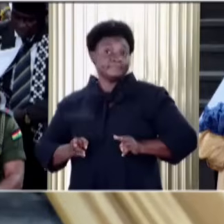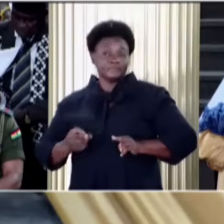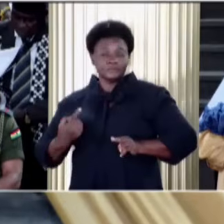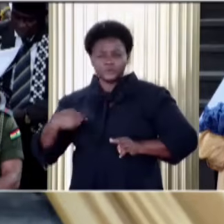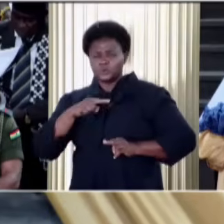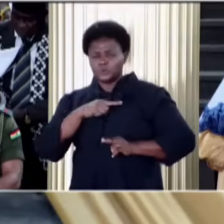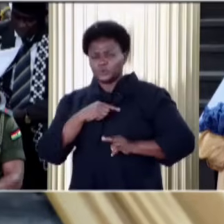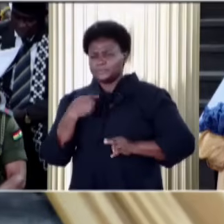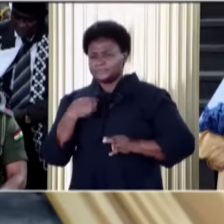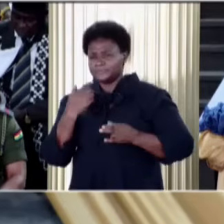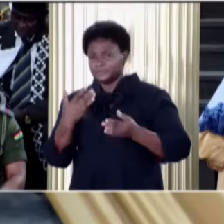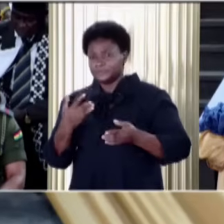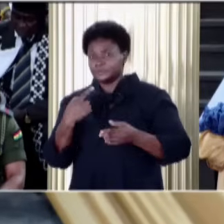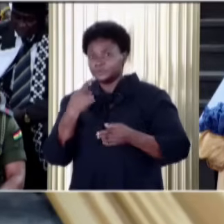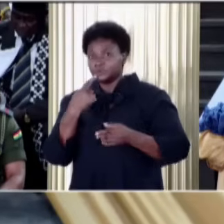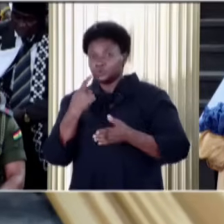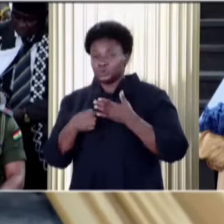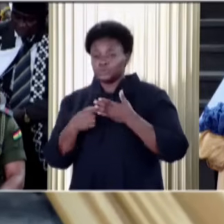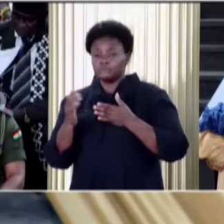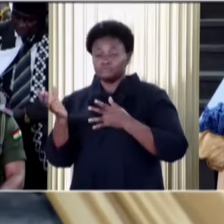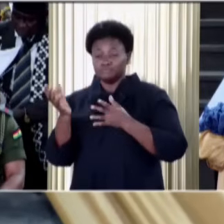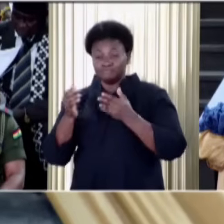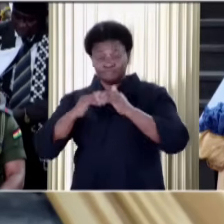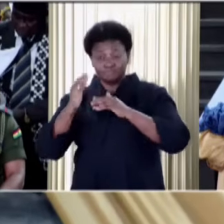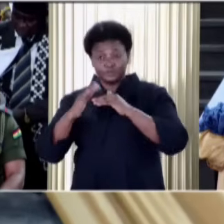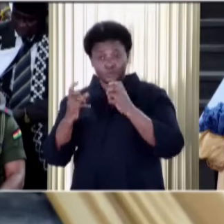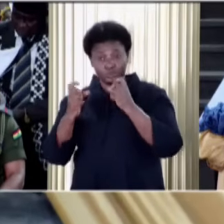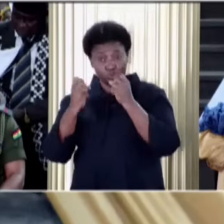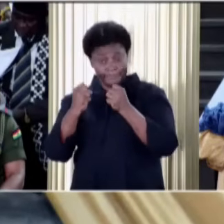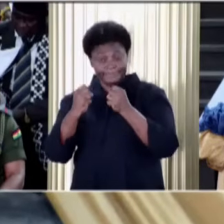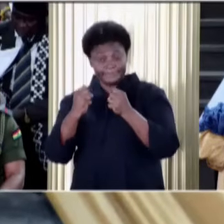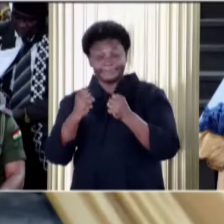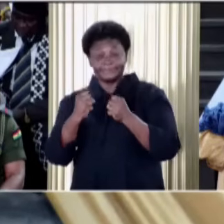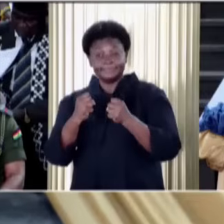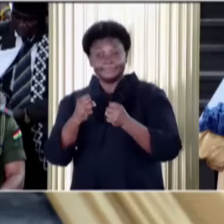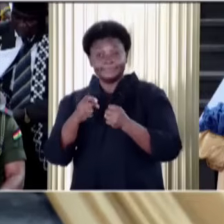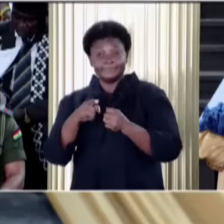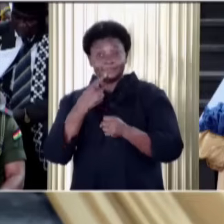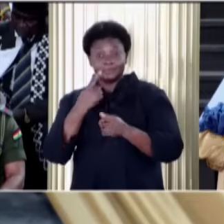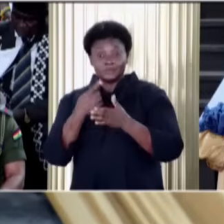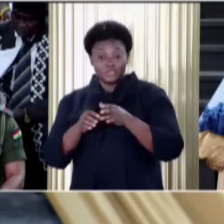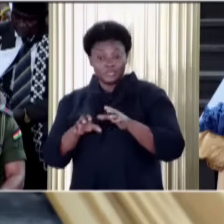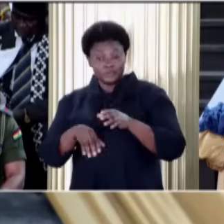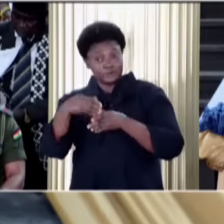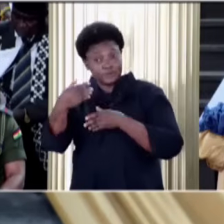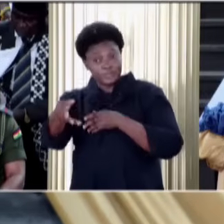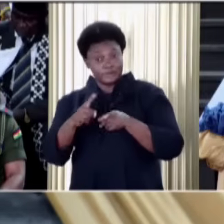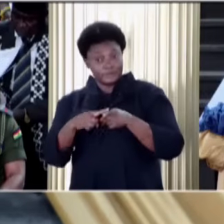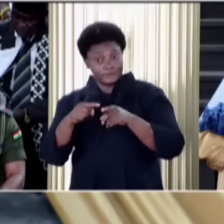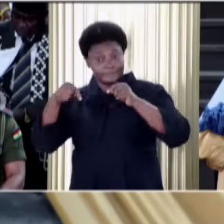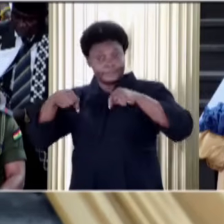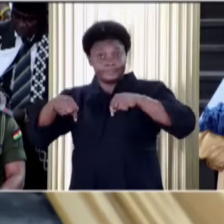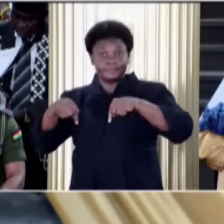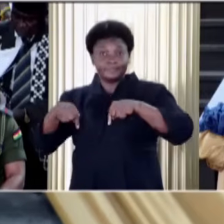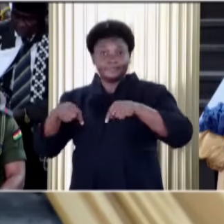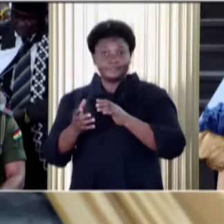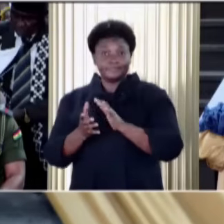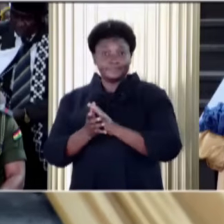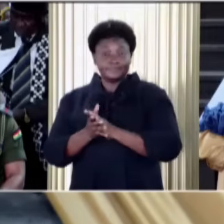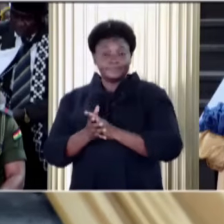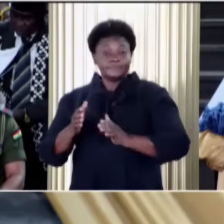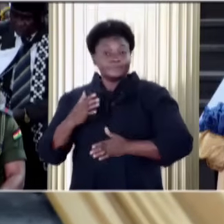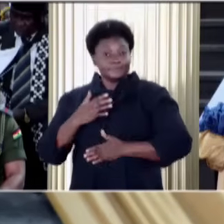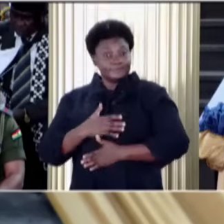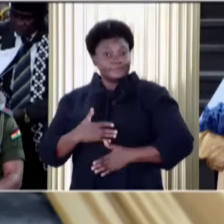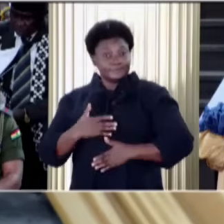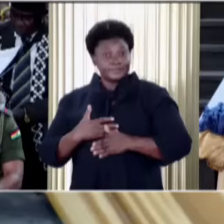pushing the frontiers to build a stronger endowment fund. So as you step out today, please